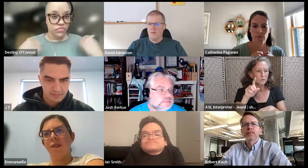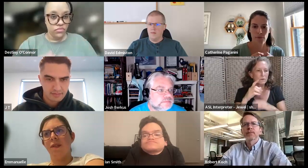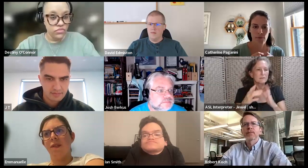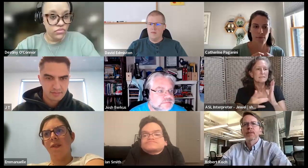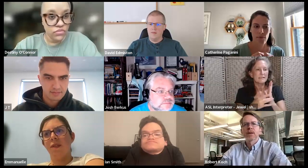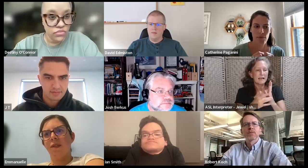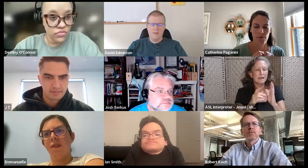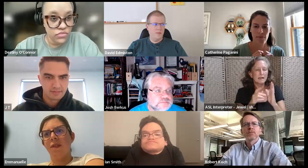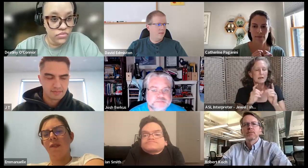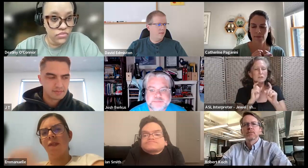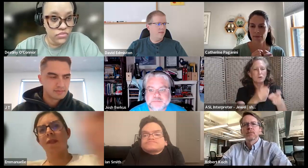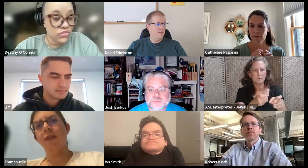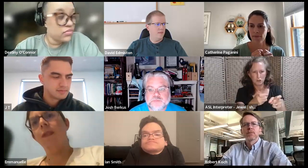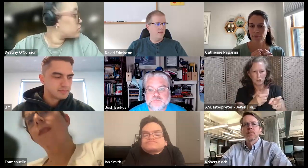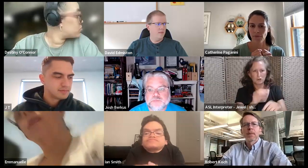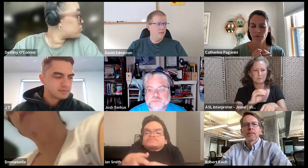Strategy